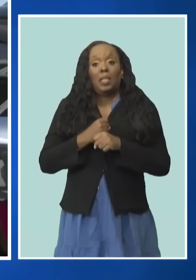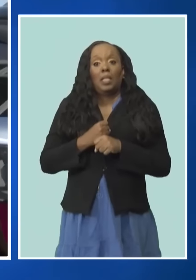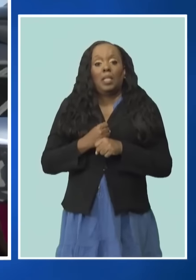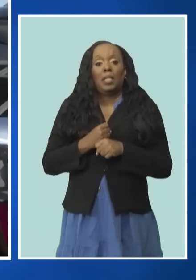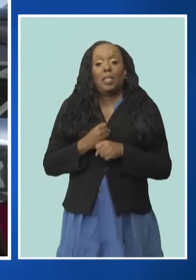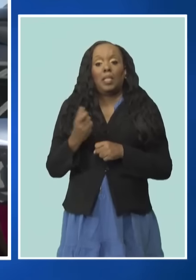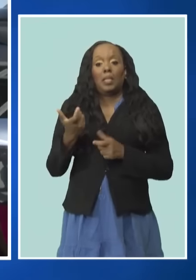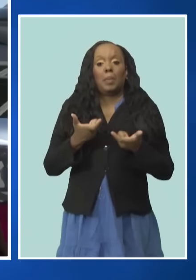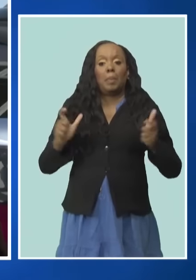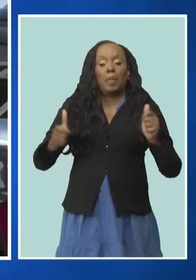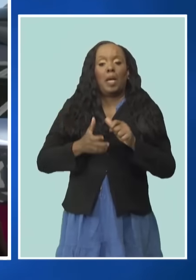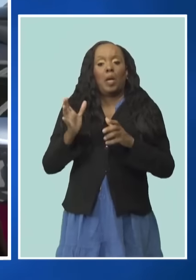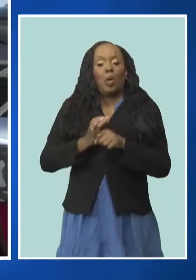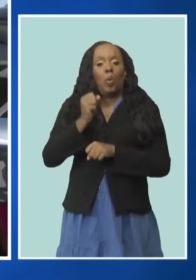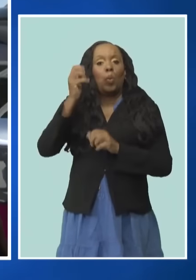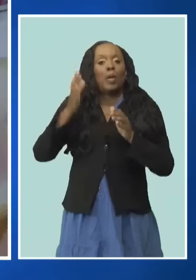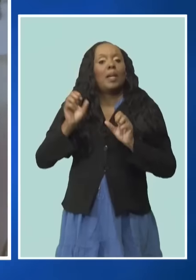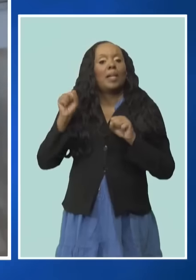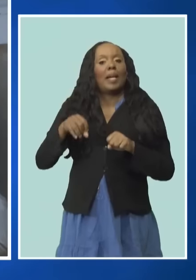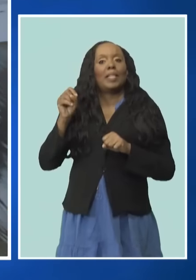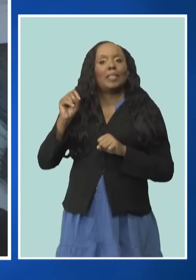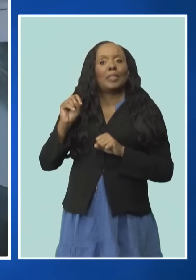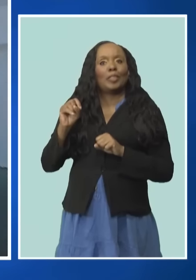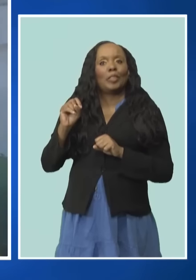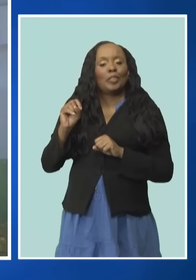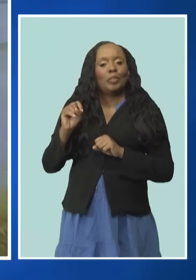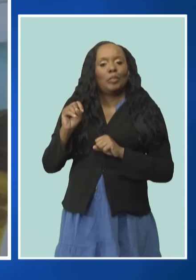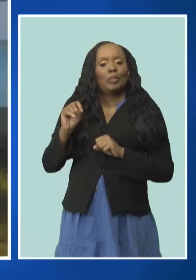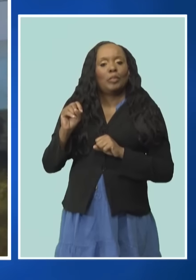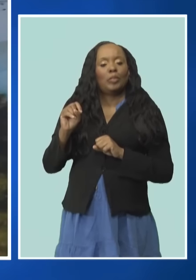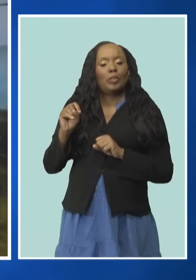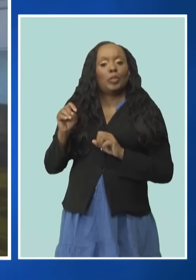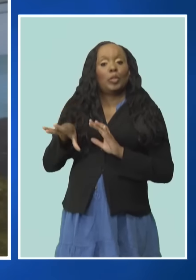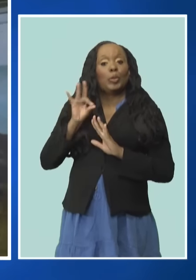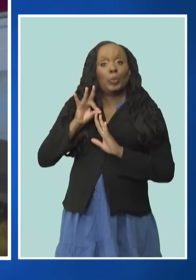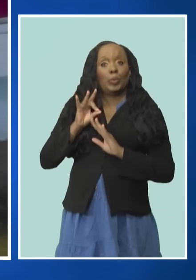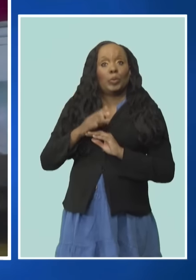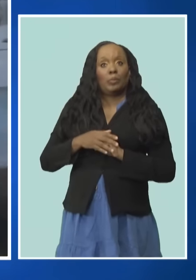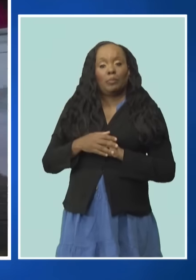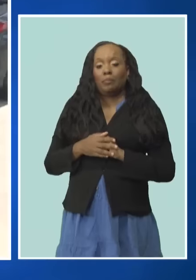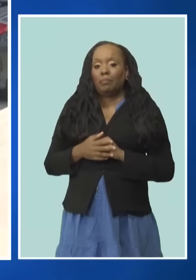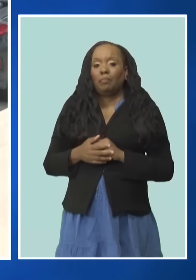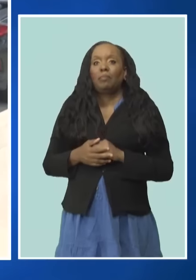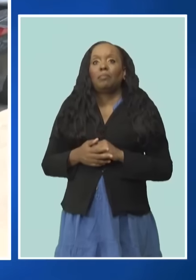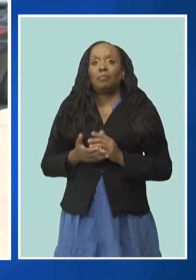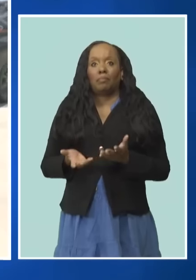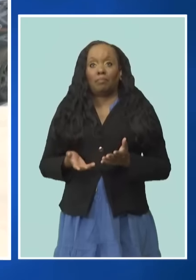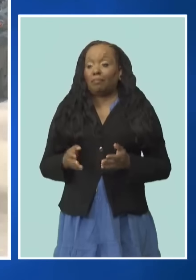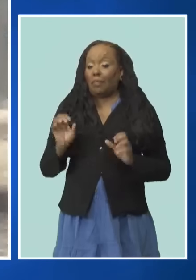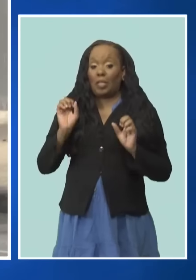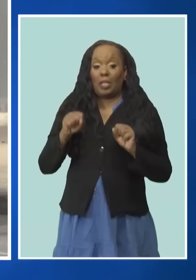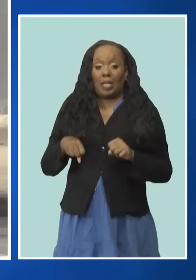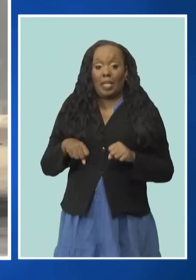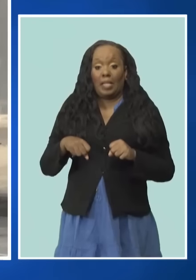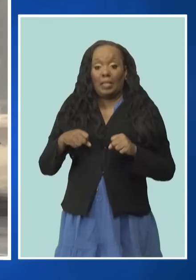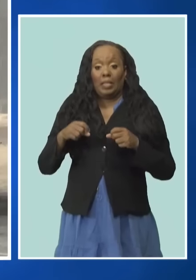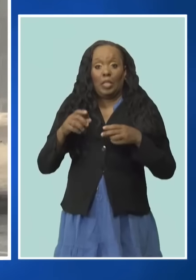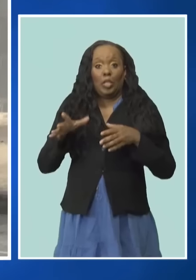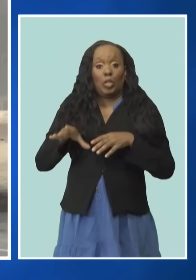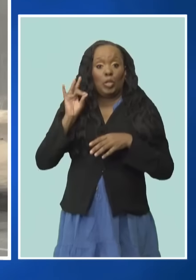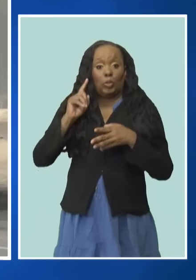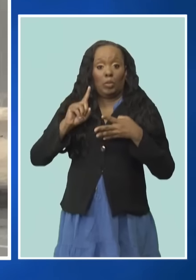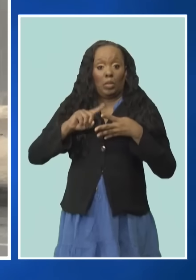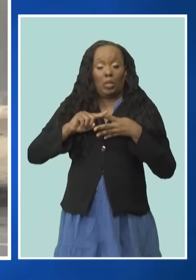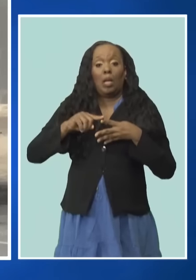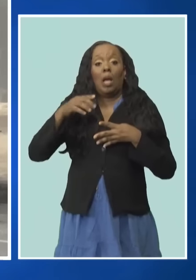we do have a few prizes up for grabs. So we do have one brand new Haval Julian Pro SUV.